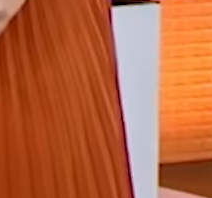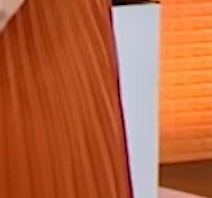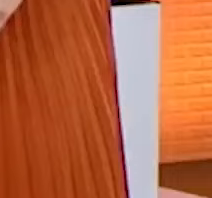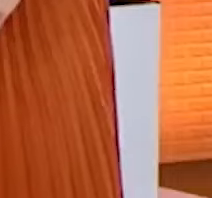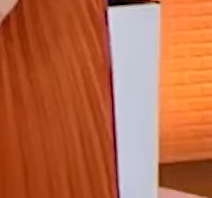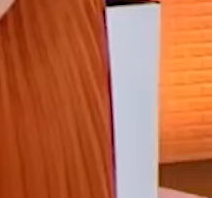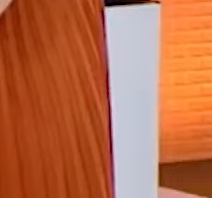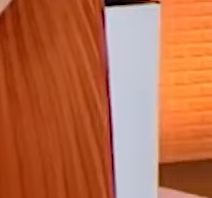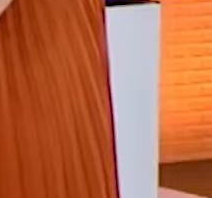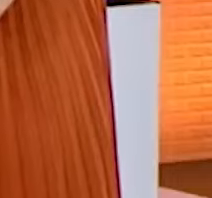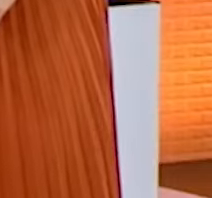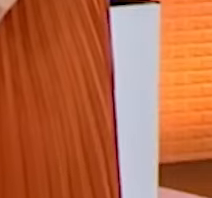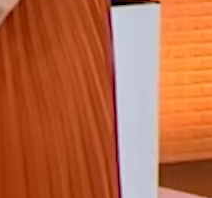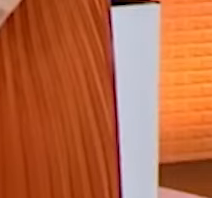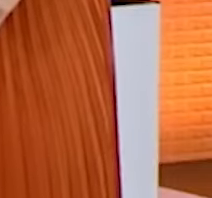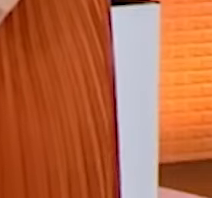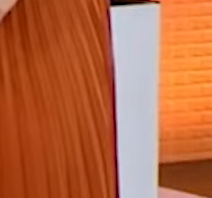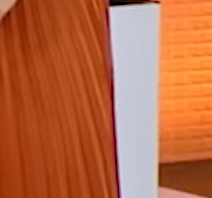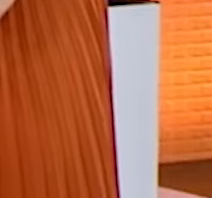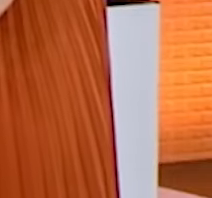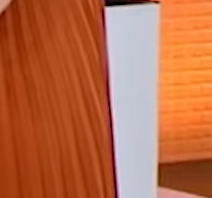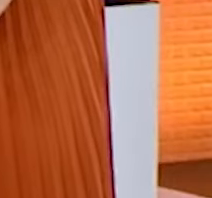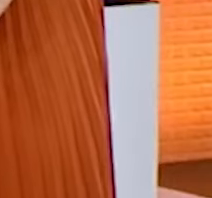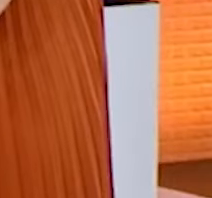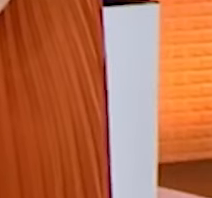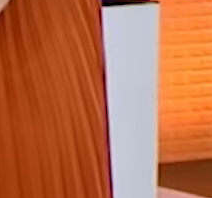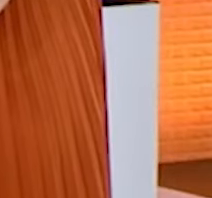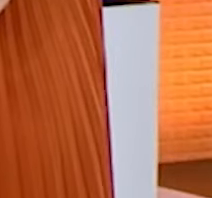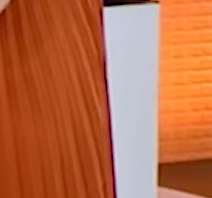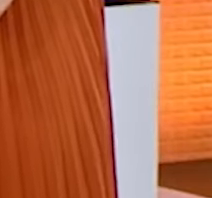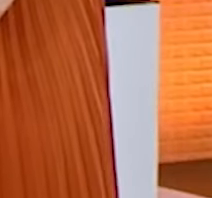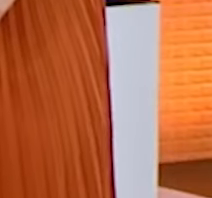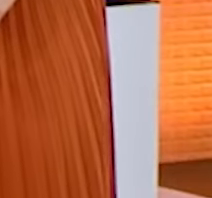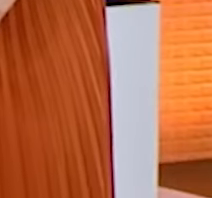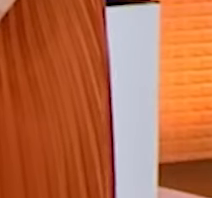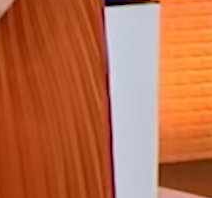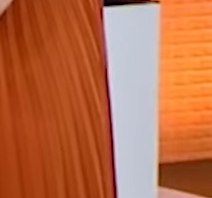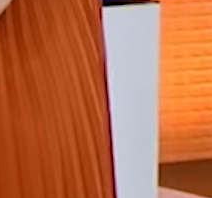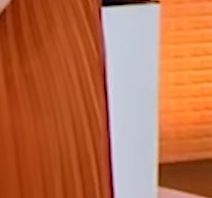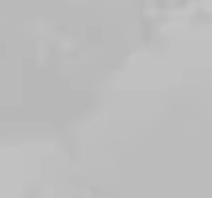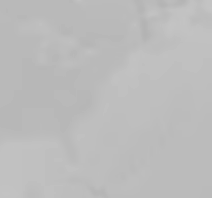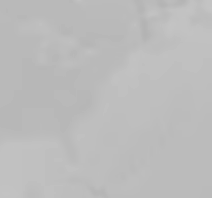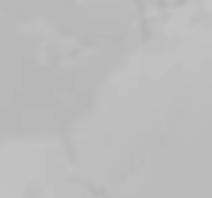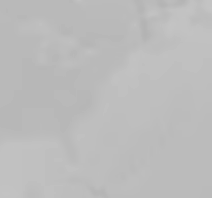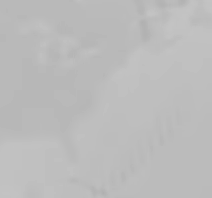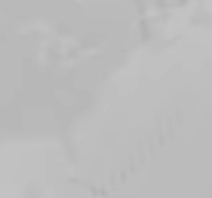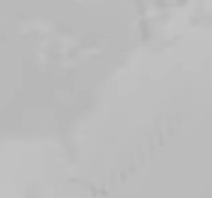po kami sa GMA Pinoy TV at sa www.gmanews.tv.